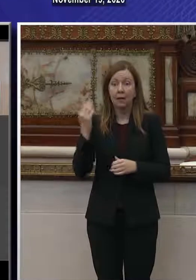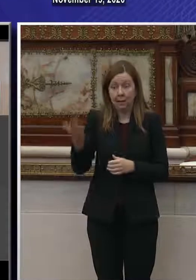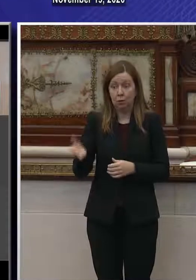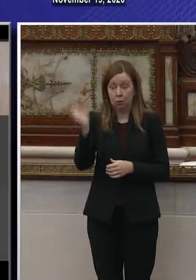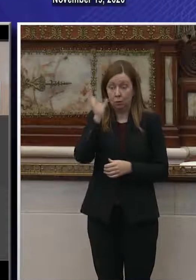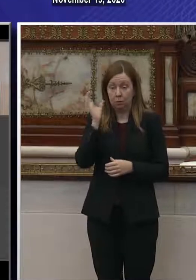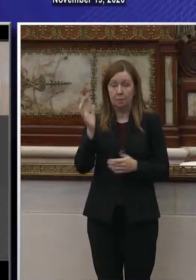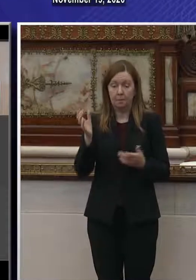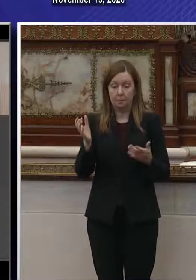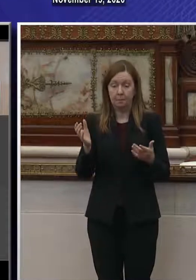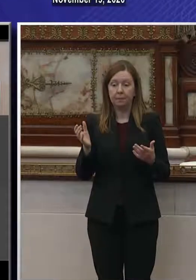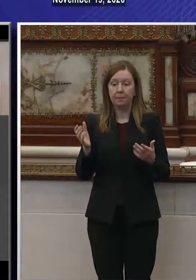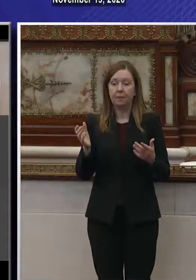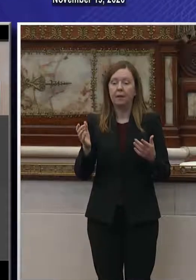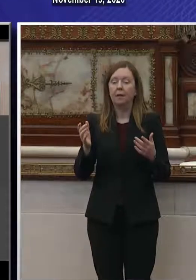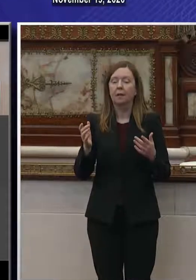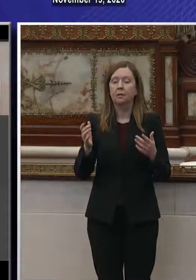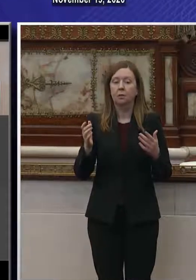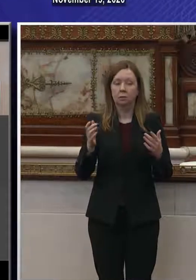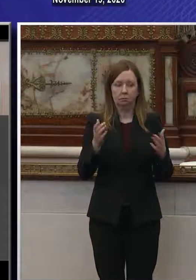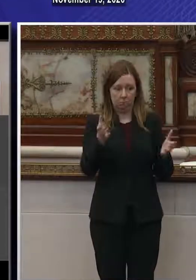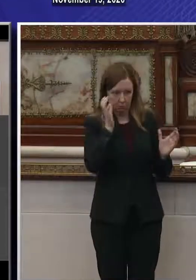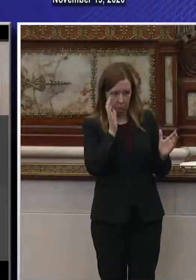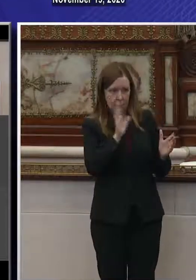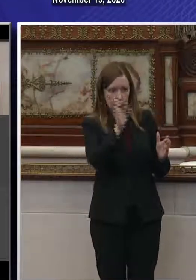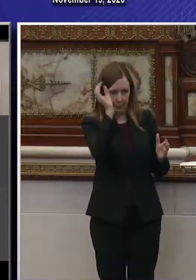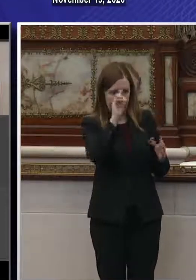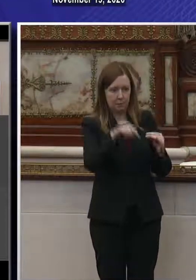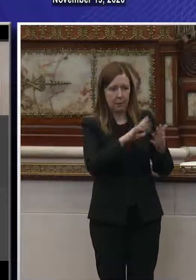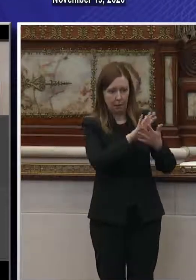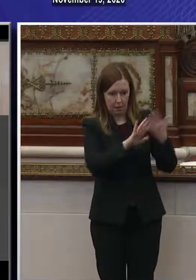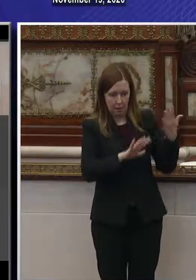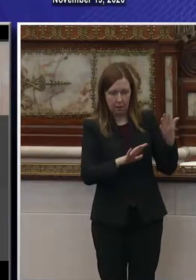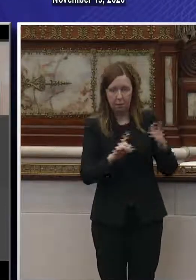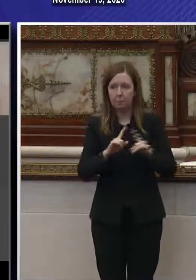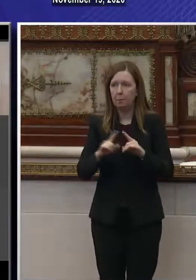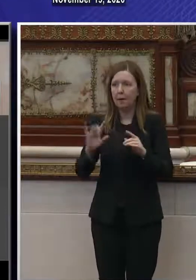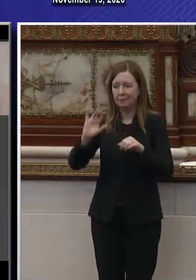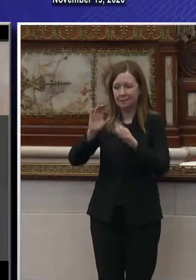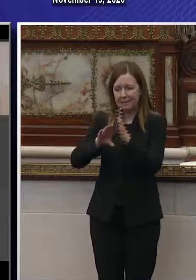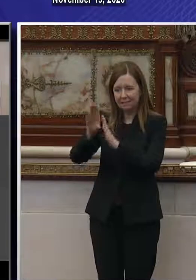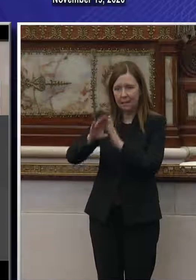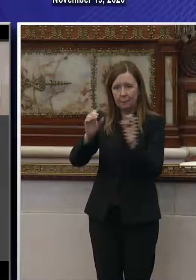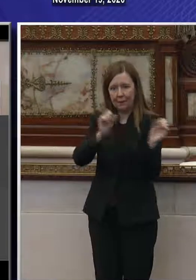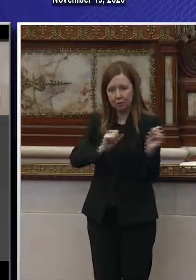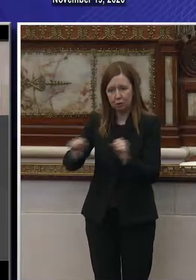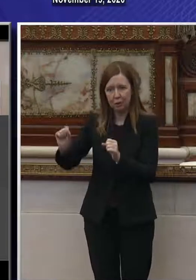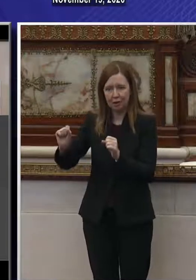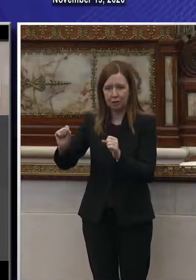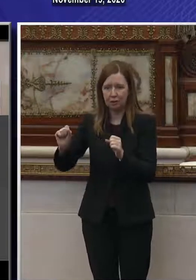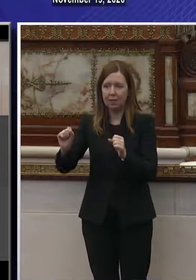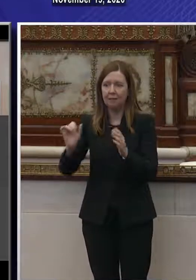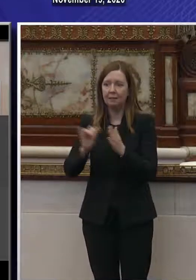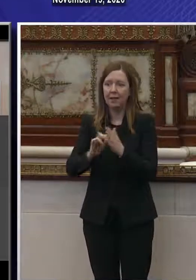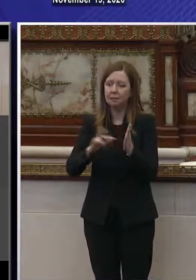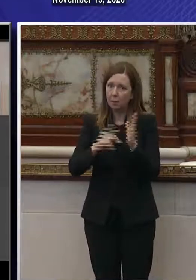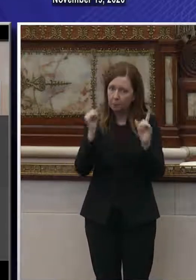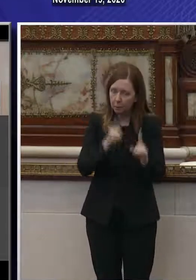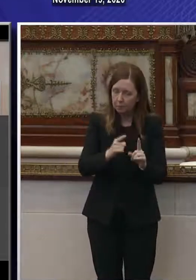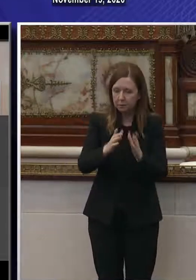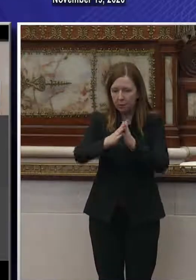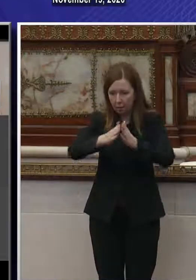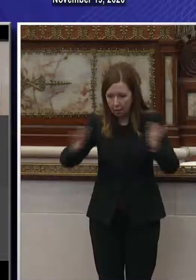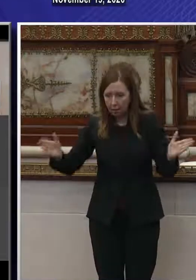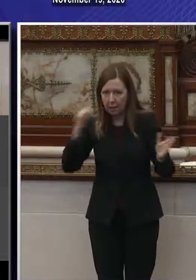a counter strategy that is purposeful and widespread on behalf of the city